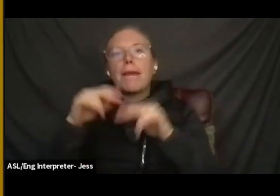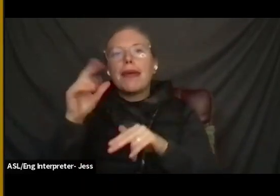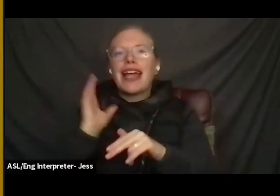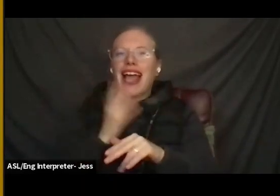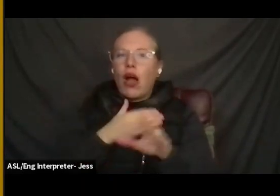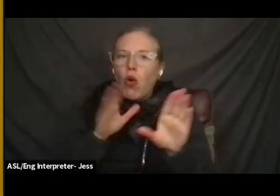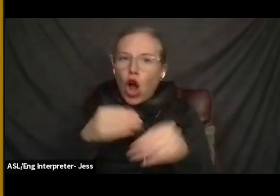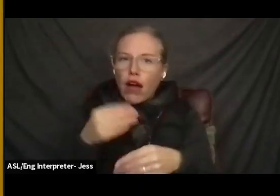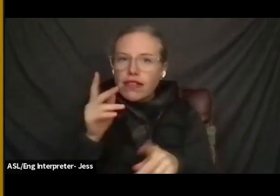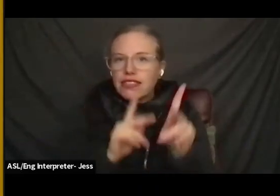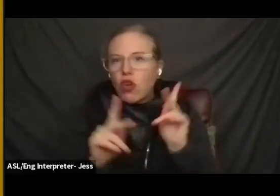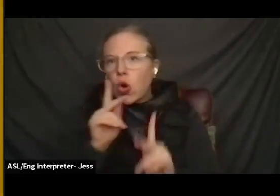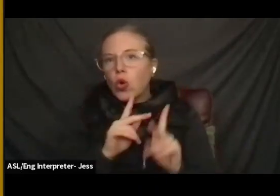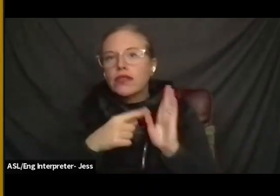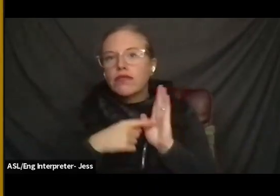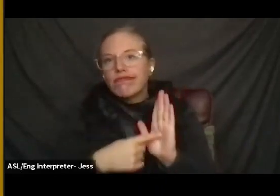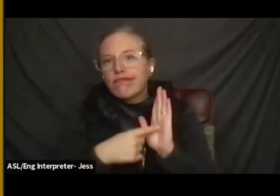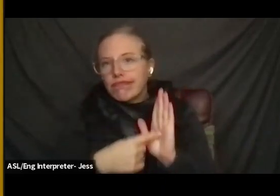like,